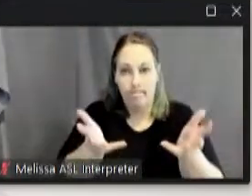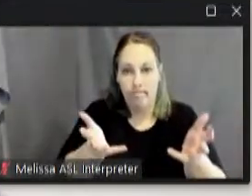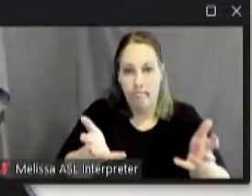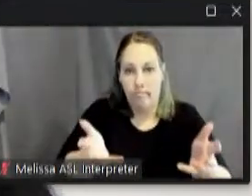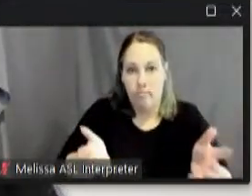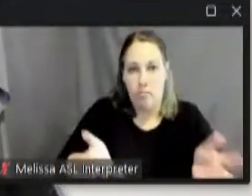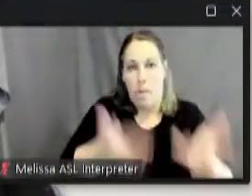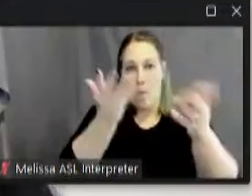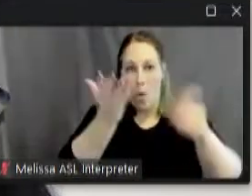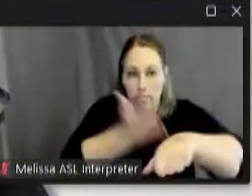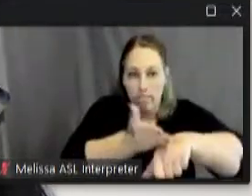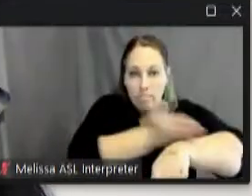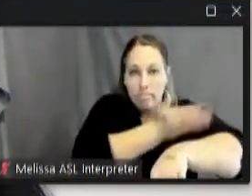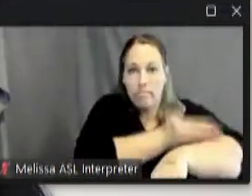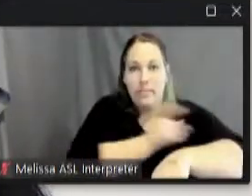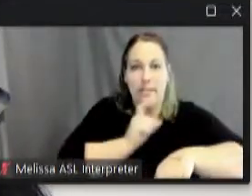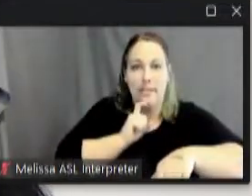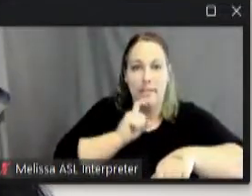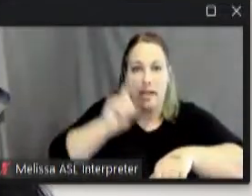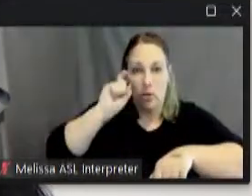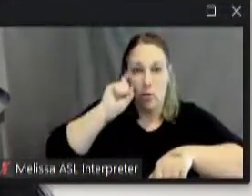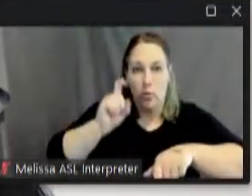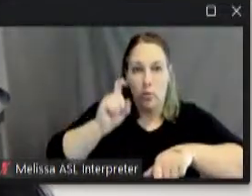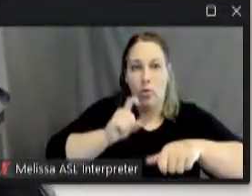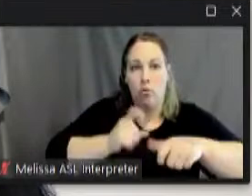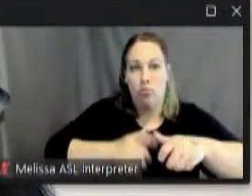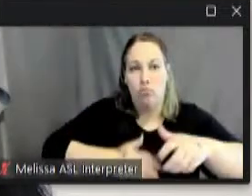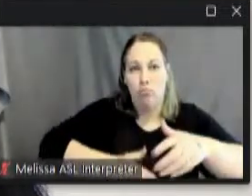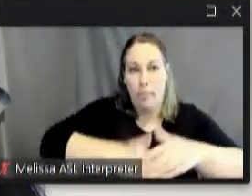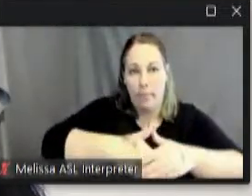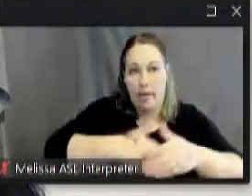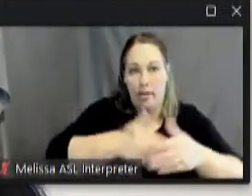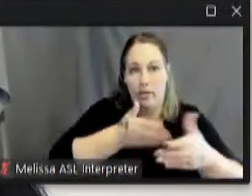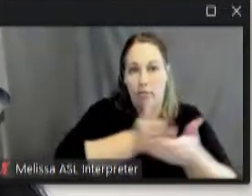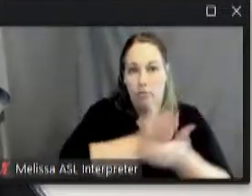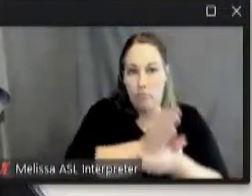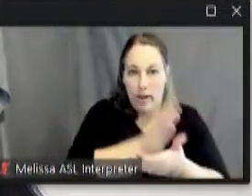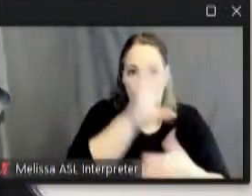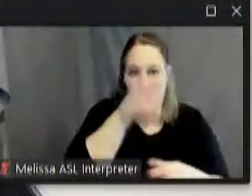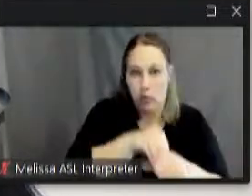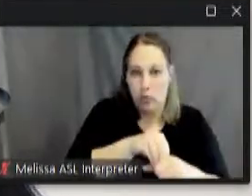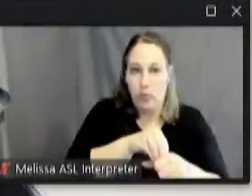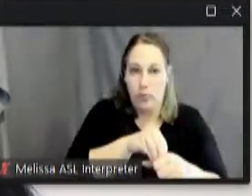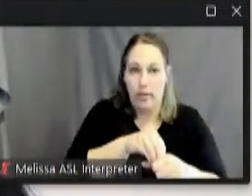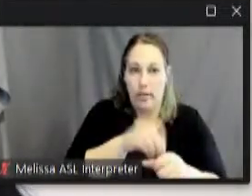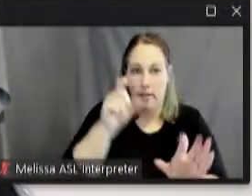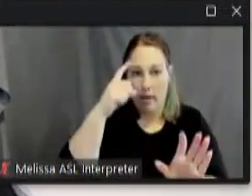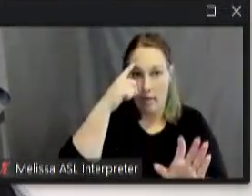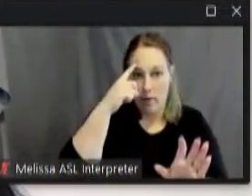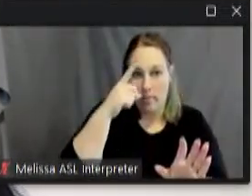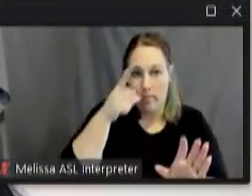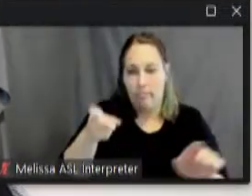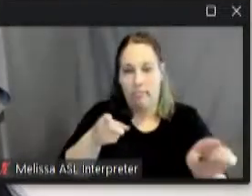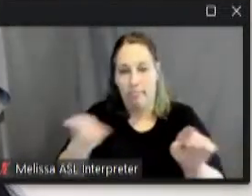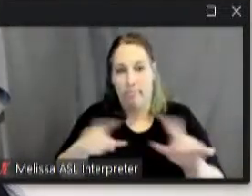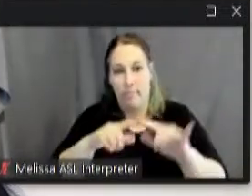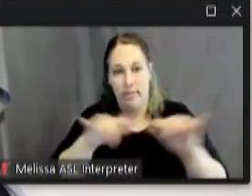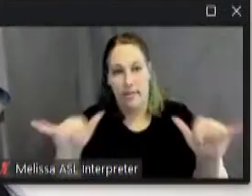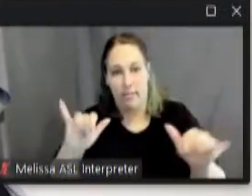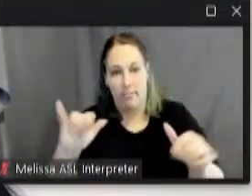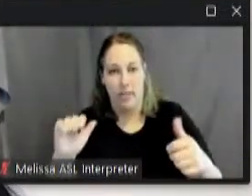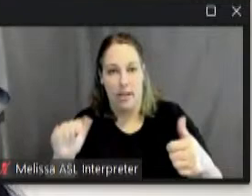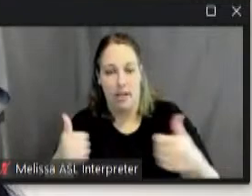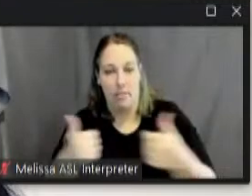and reproductive rights to be part of our state. Perhaps Dr. Clara could more